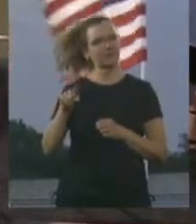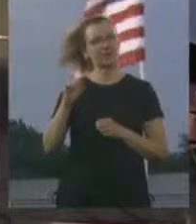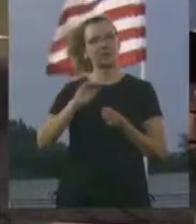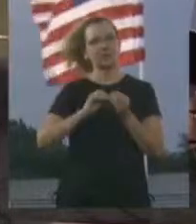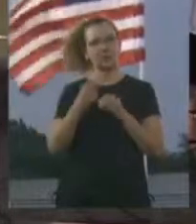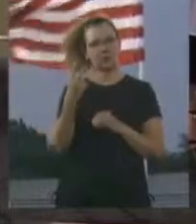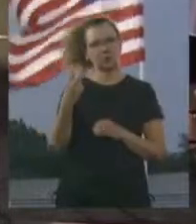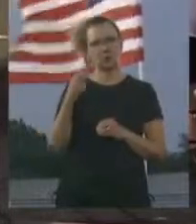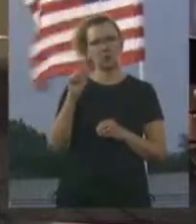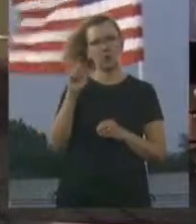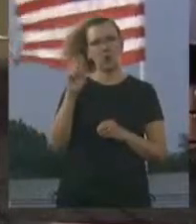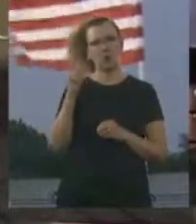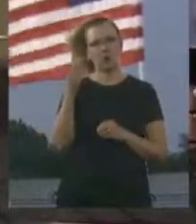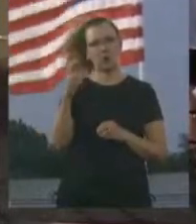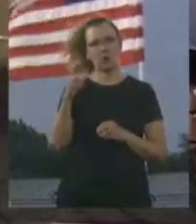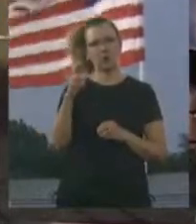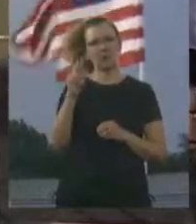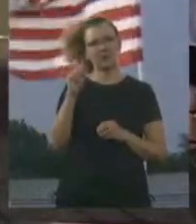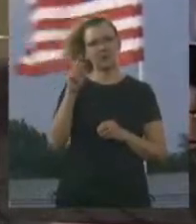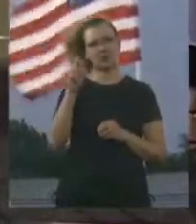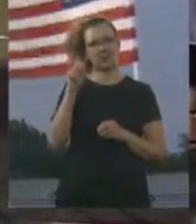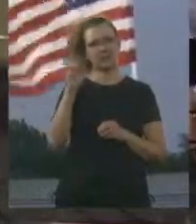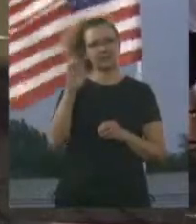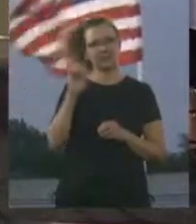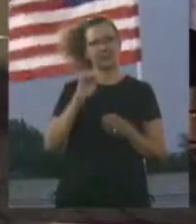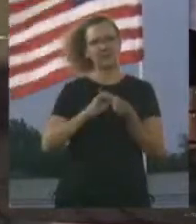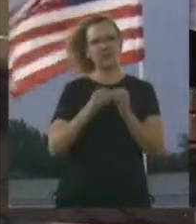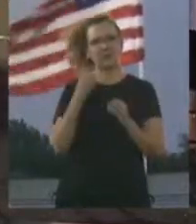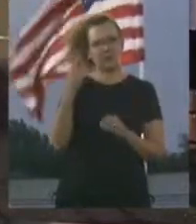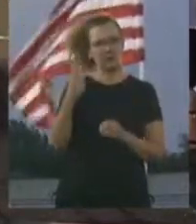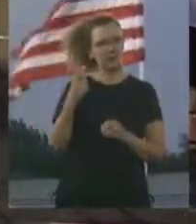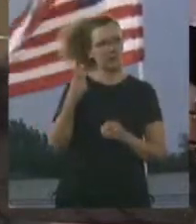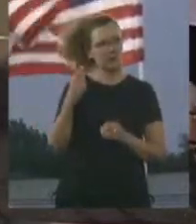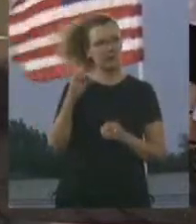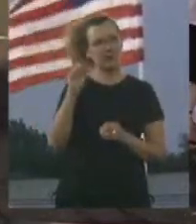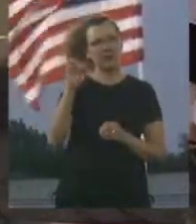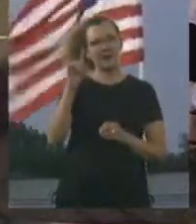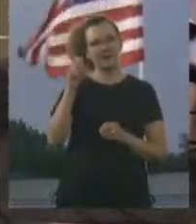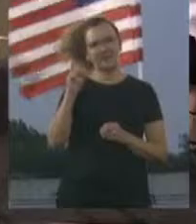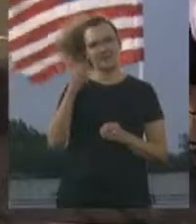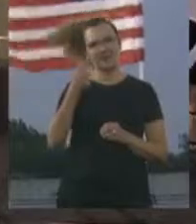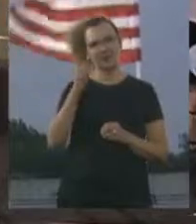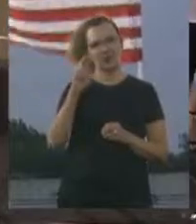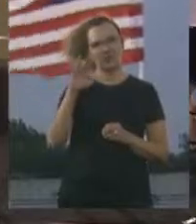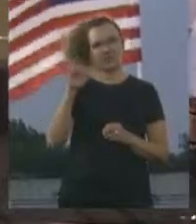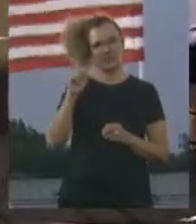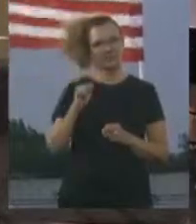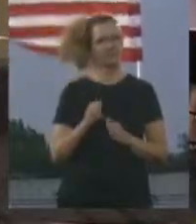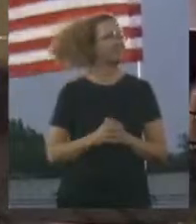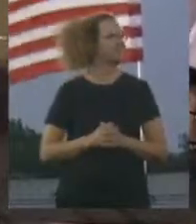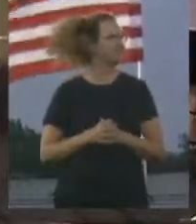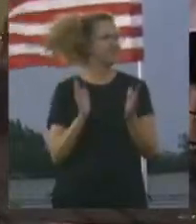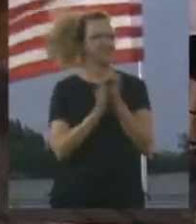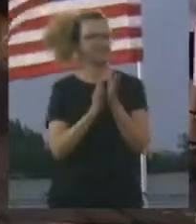number 2, Arthur Terrence. And rank number 1, Aiden Garcia.